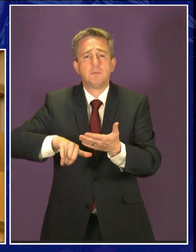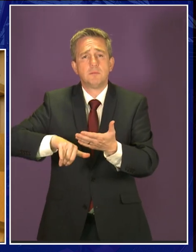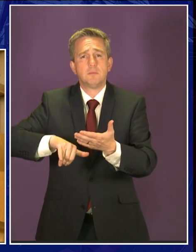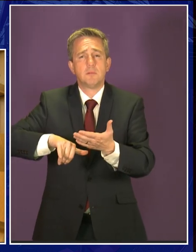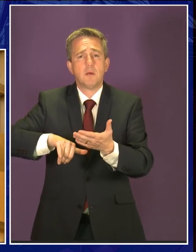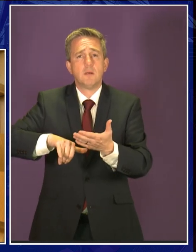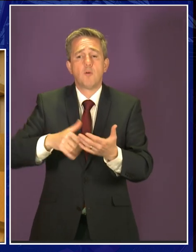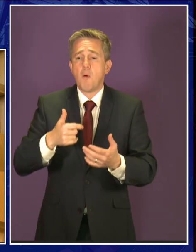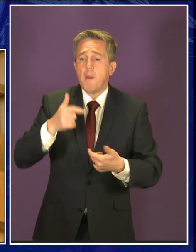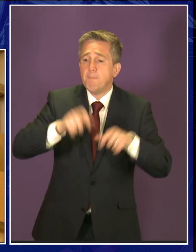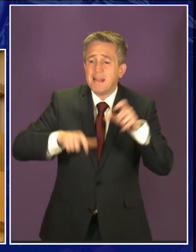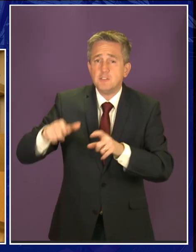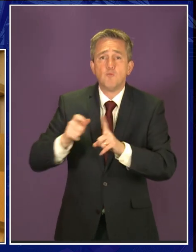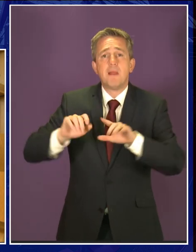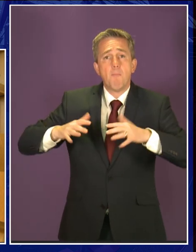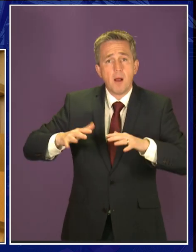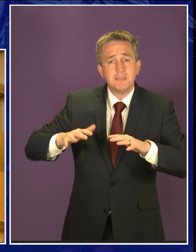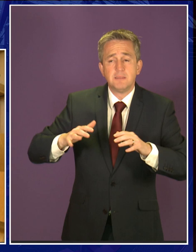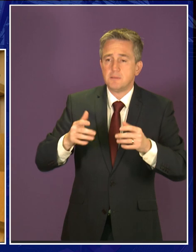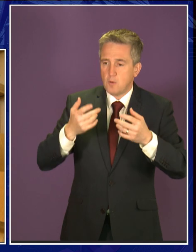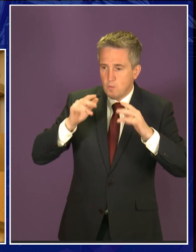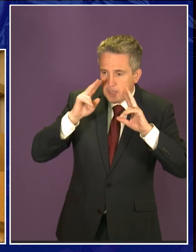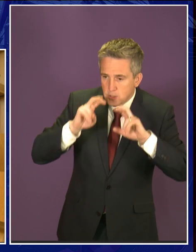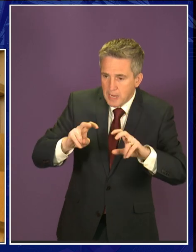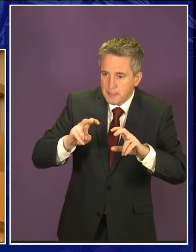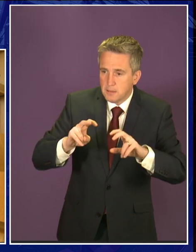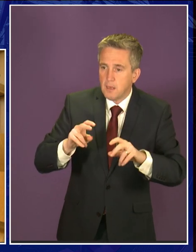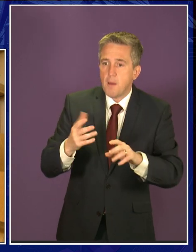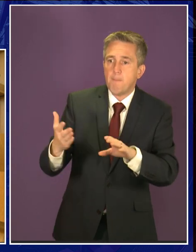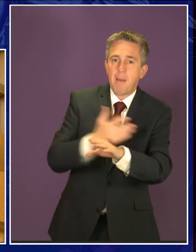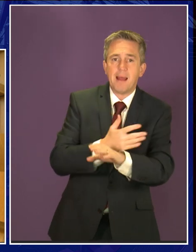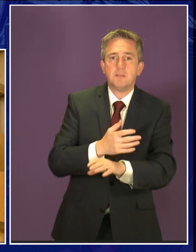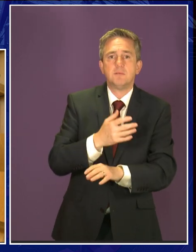at patients with Parkinson's and looked at the job they chose as a